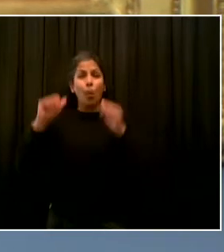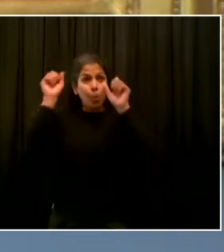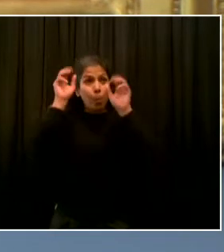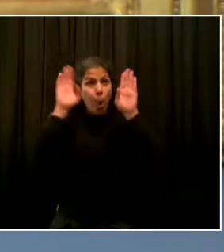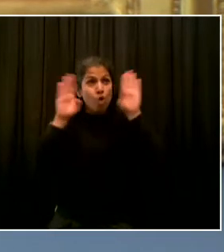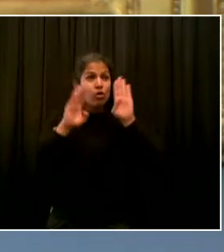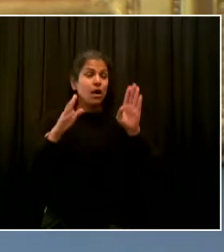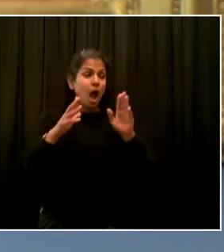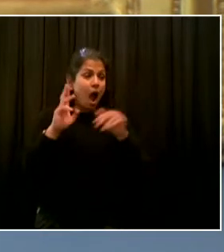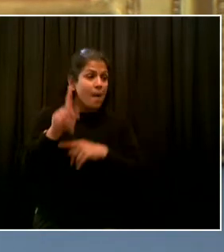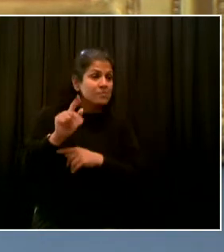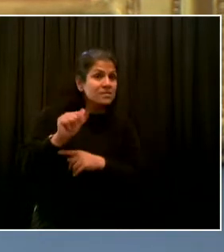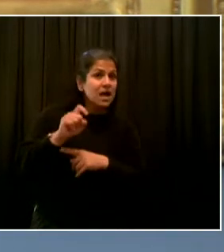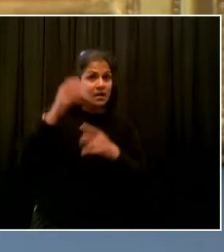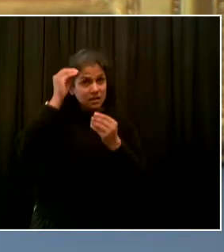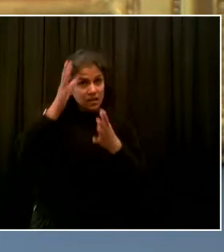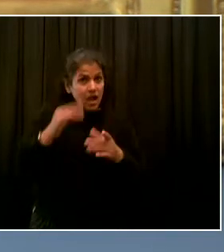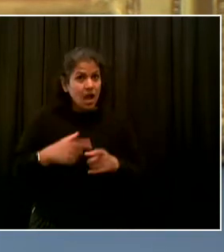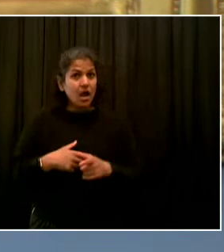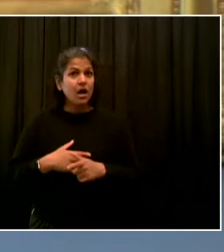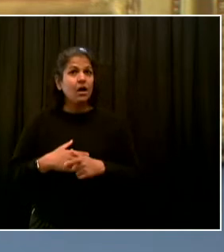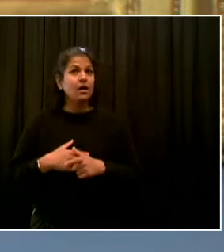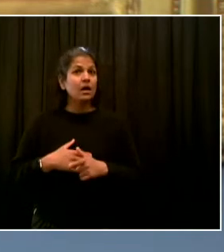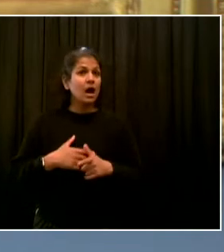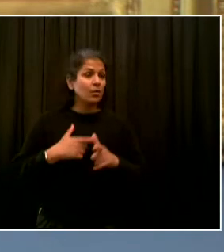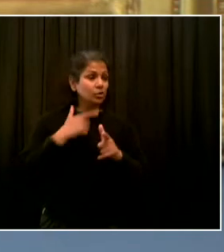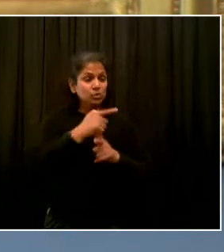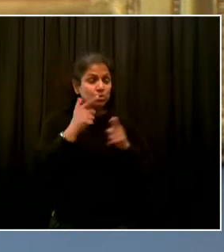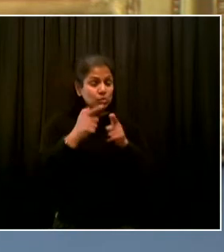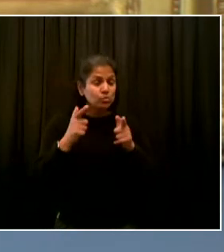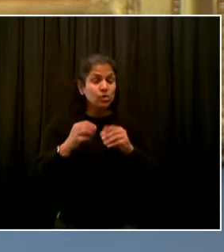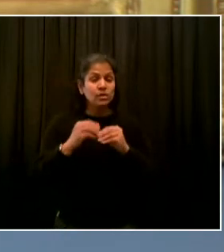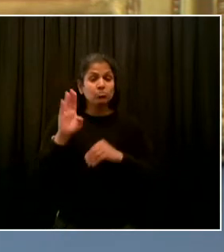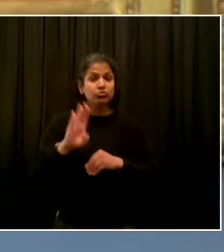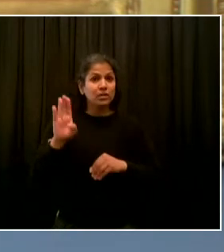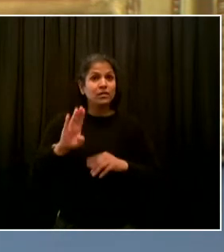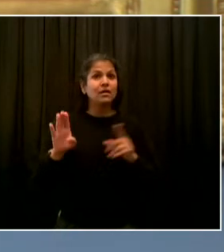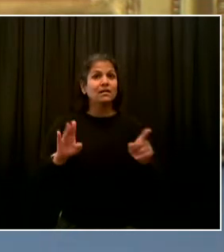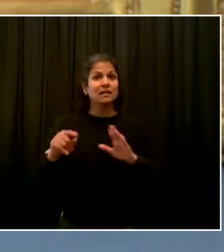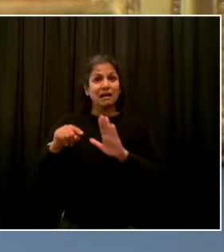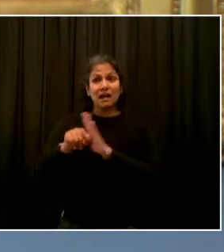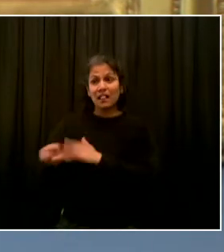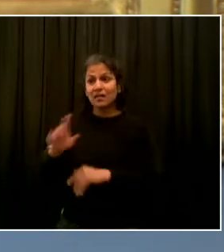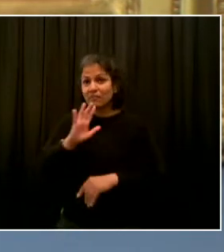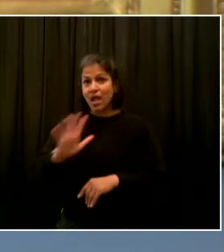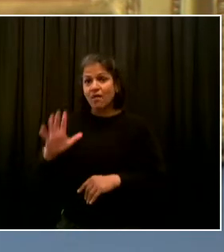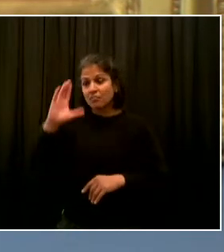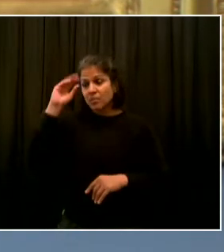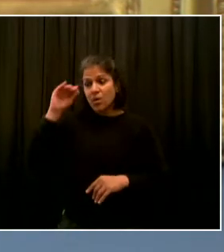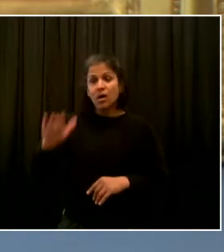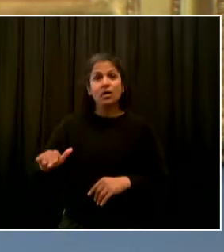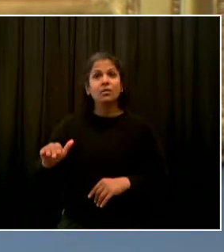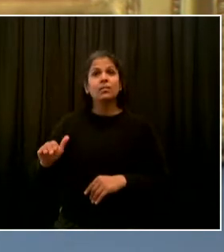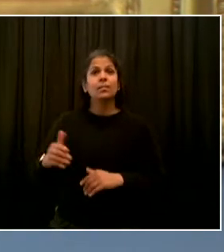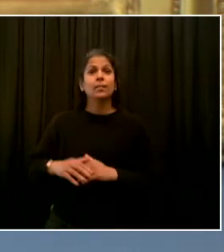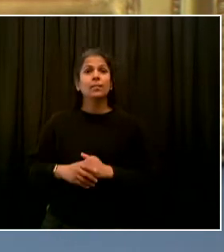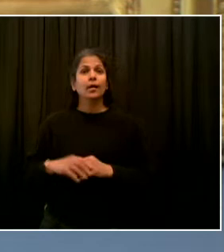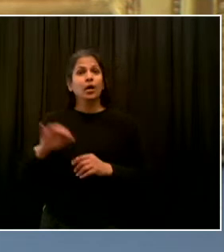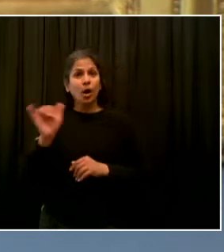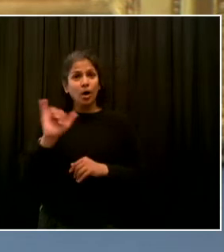in Brooklyn last night that sadly killed a 12-year-old boy. And I understand also that what you've rebranded and relaunched